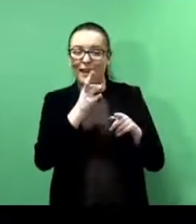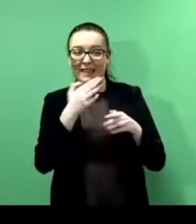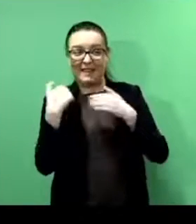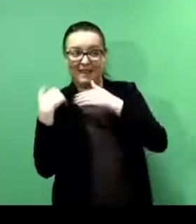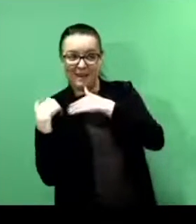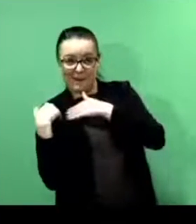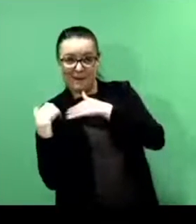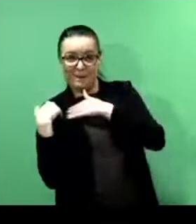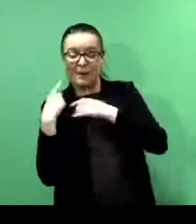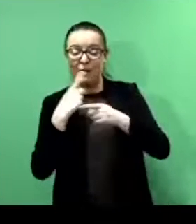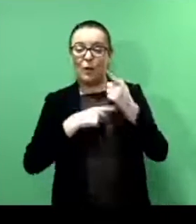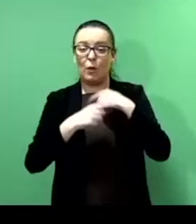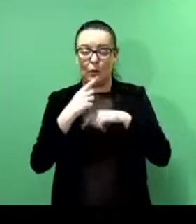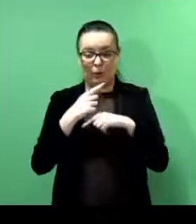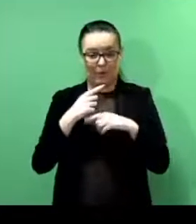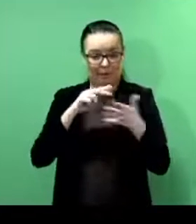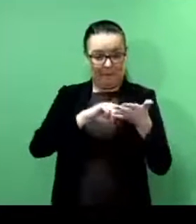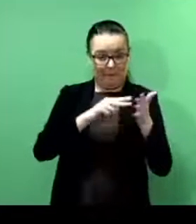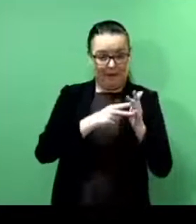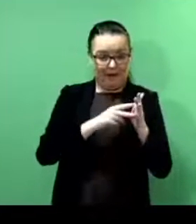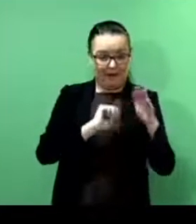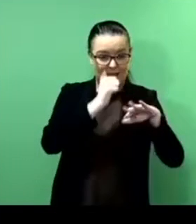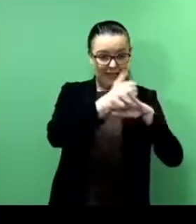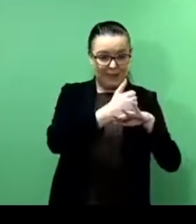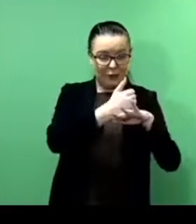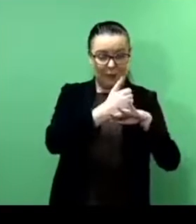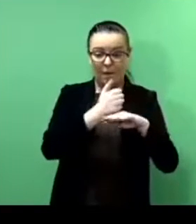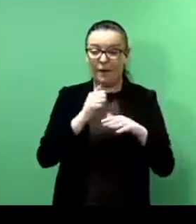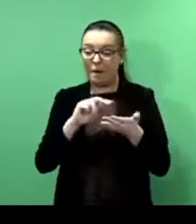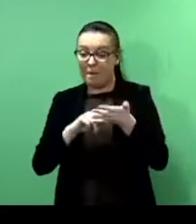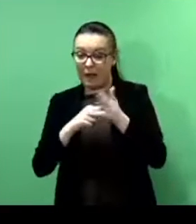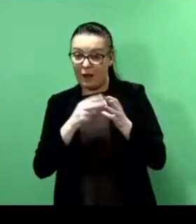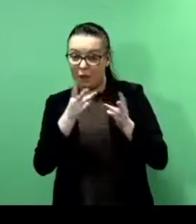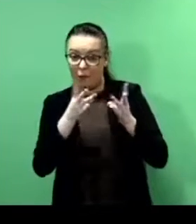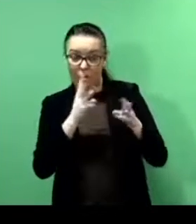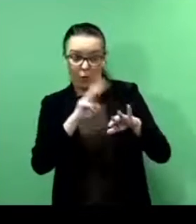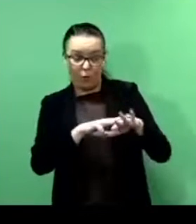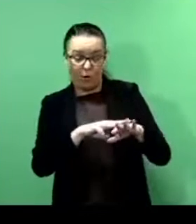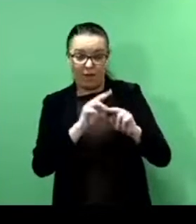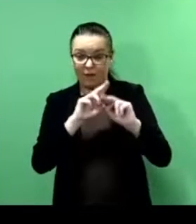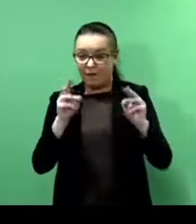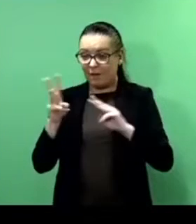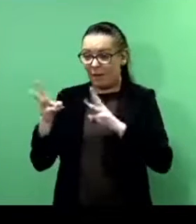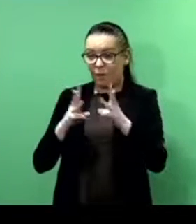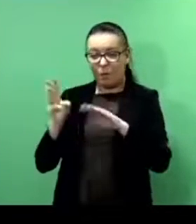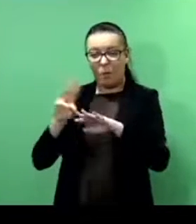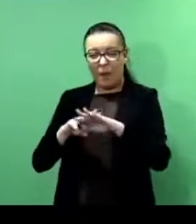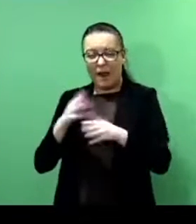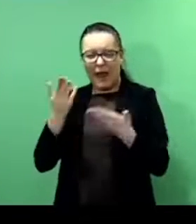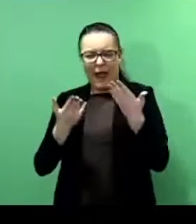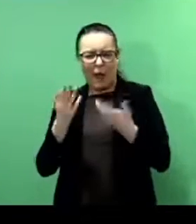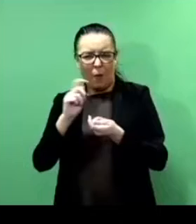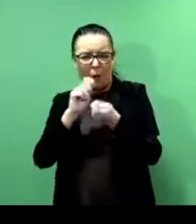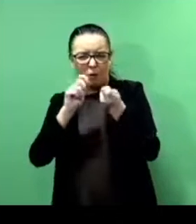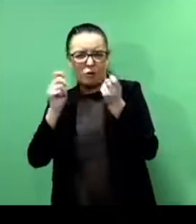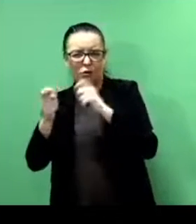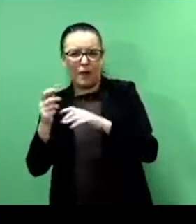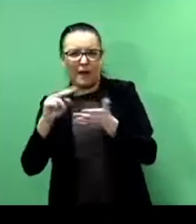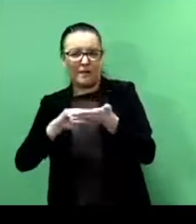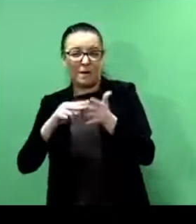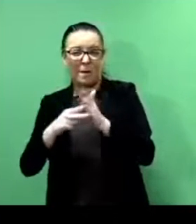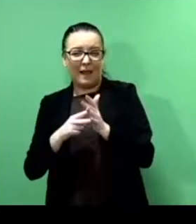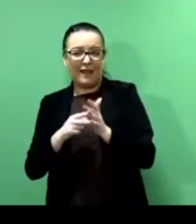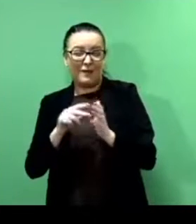there to follow up to make sure the plan was put in place. Did it work? Yeah, great. Did it not work? Let's see how we can change it. So I think that is a